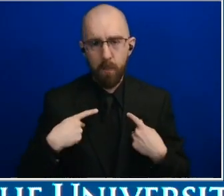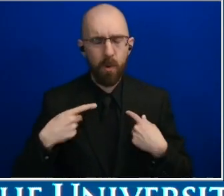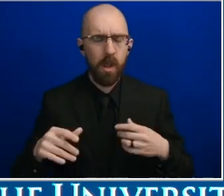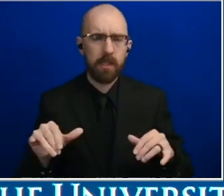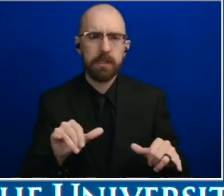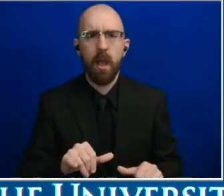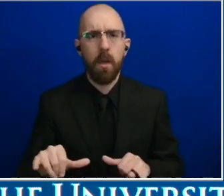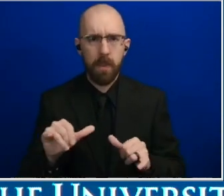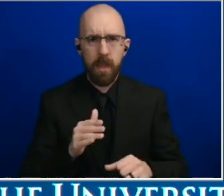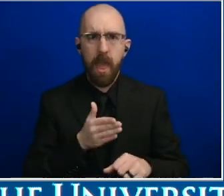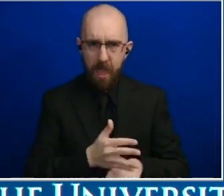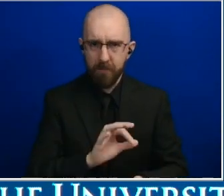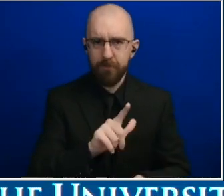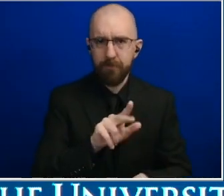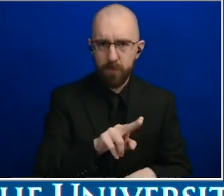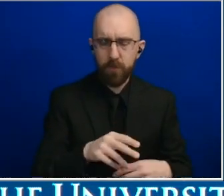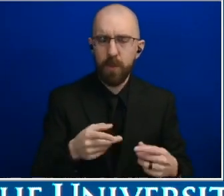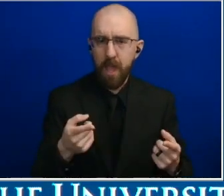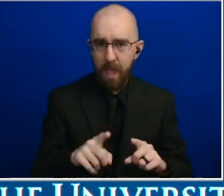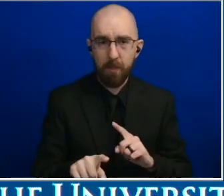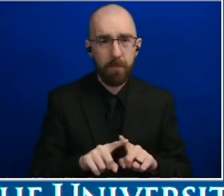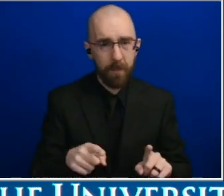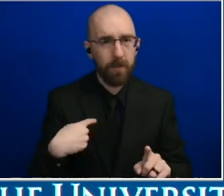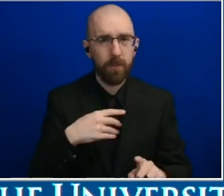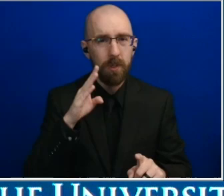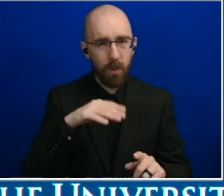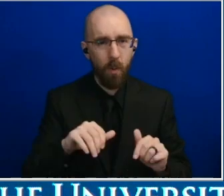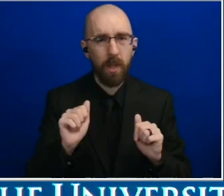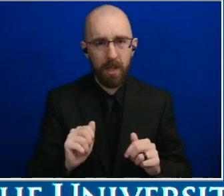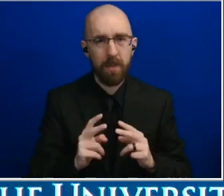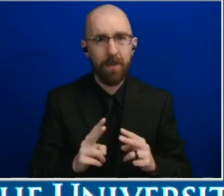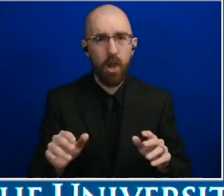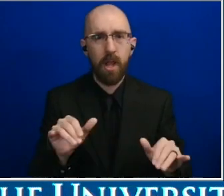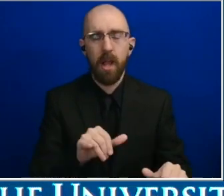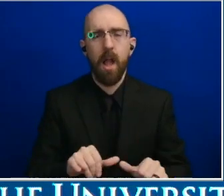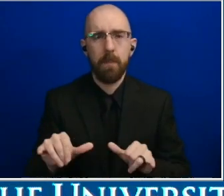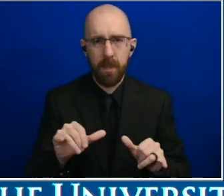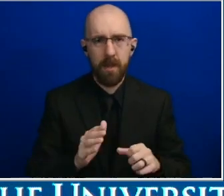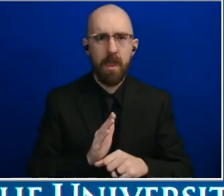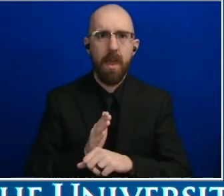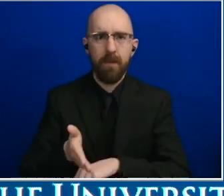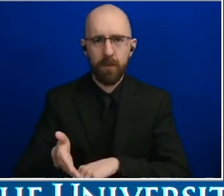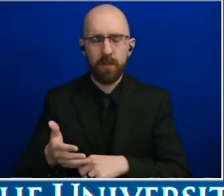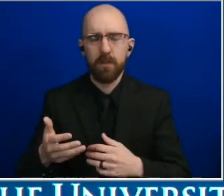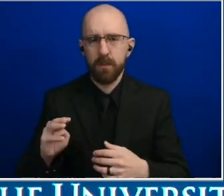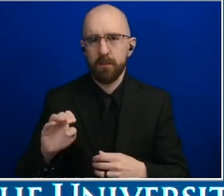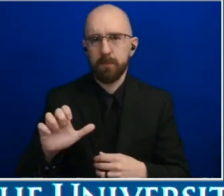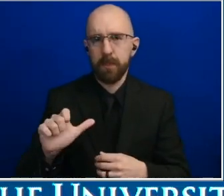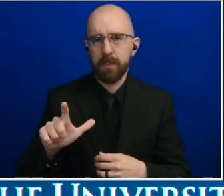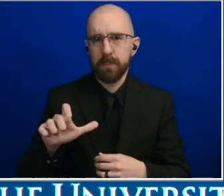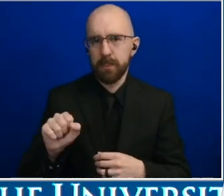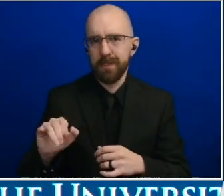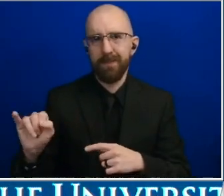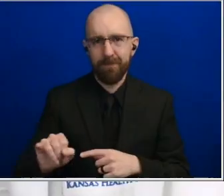influenza, but obviously we know they can be very common after a measles infection and measles